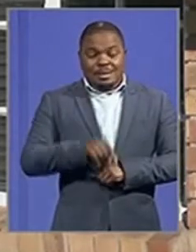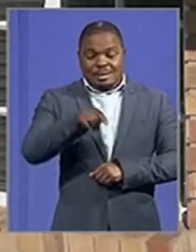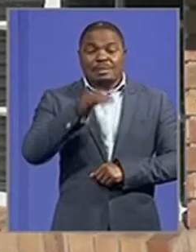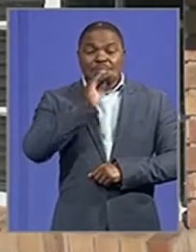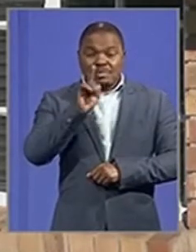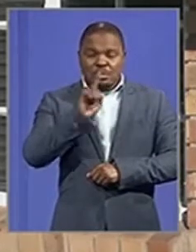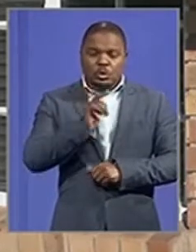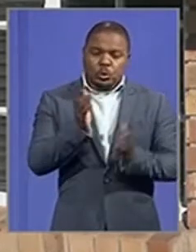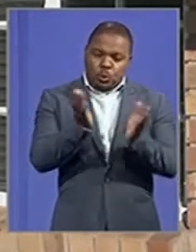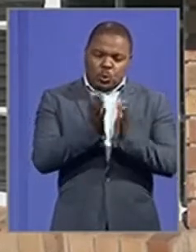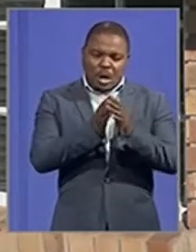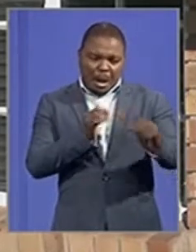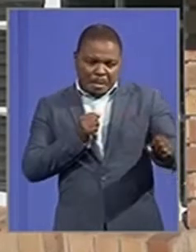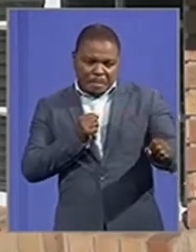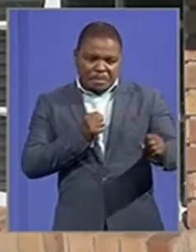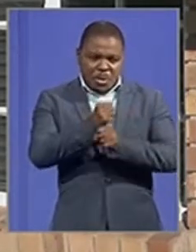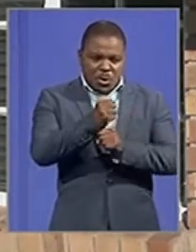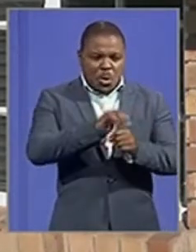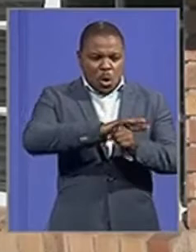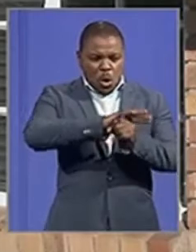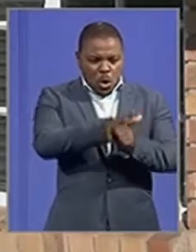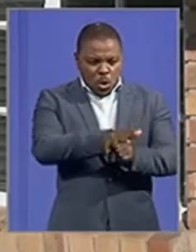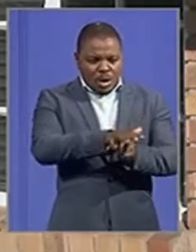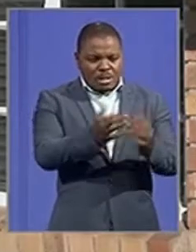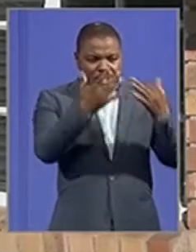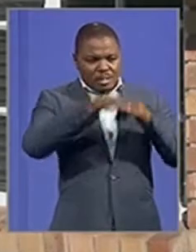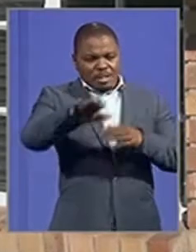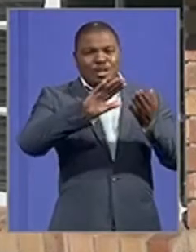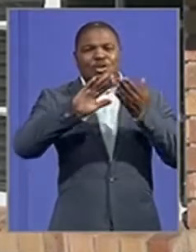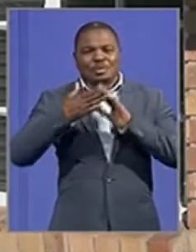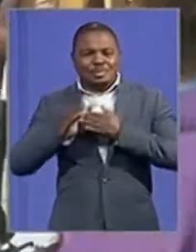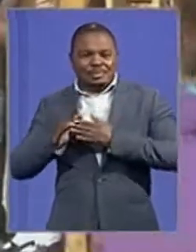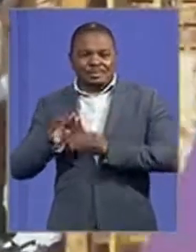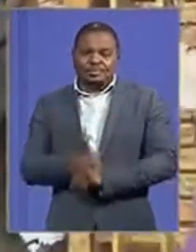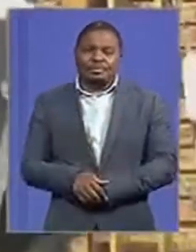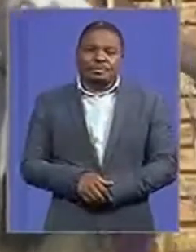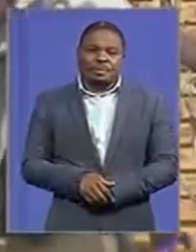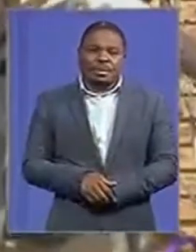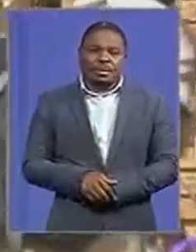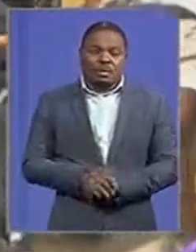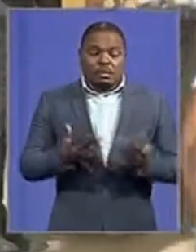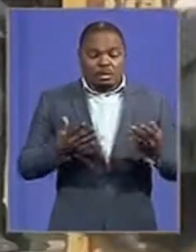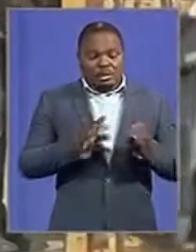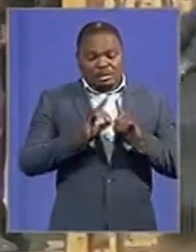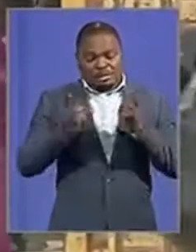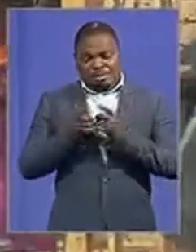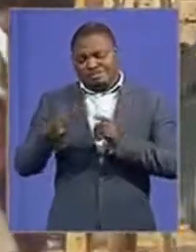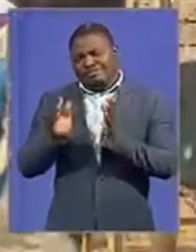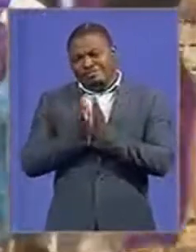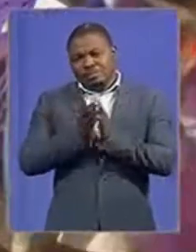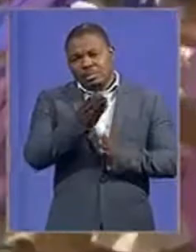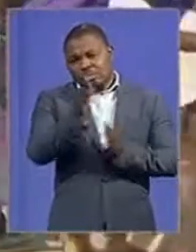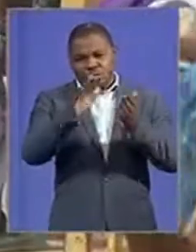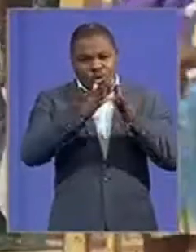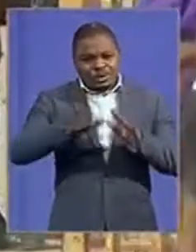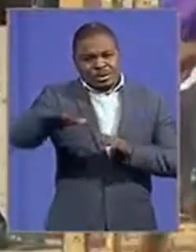our schools mirror the COVID-19 infections in our communities. Lefapha le ikuetse go baagi ba ba leng mo